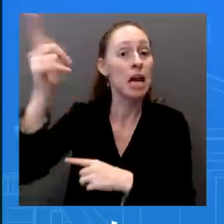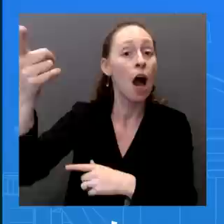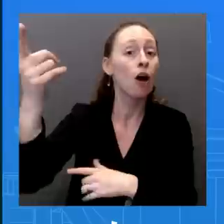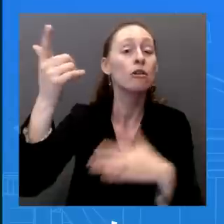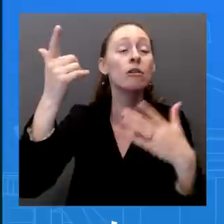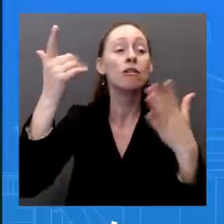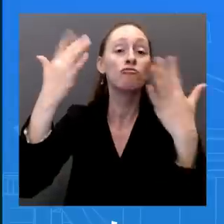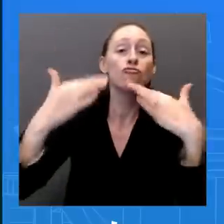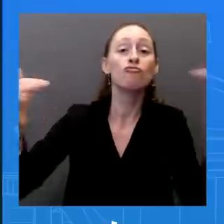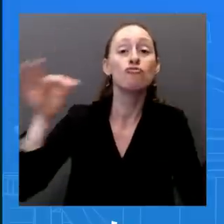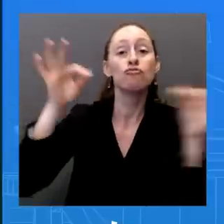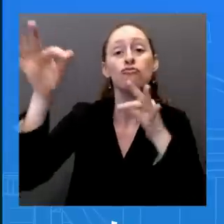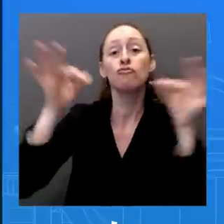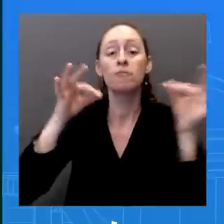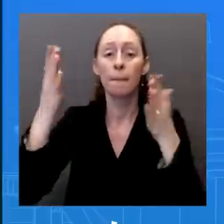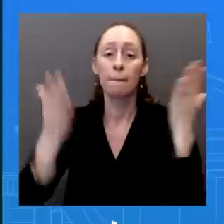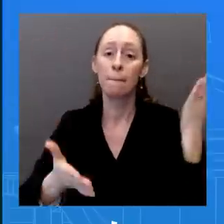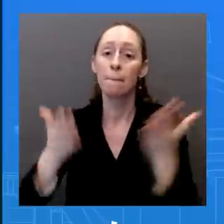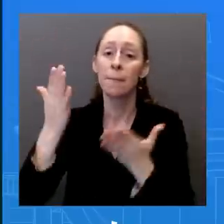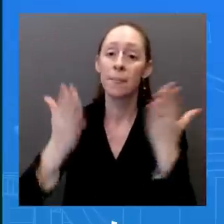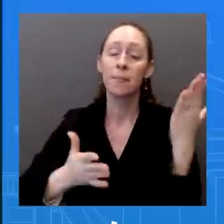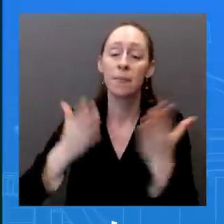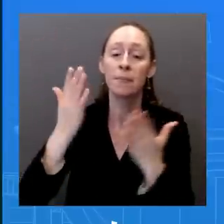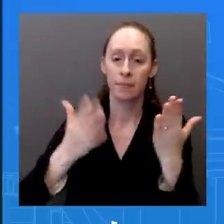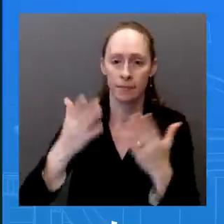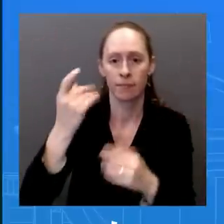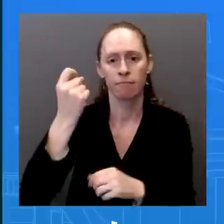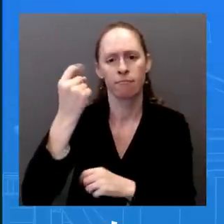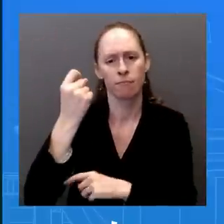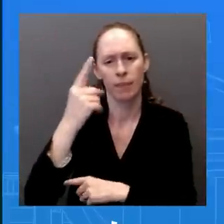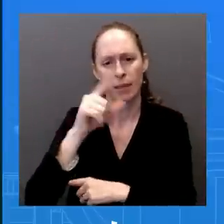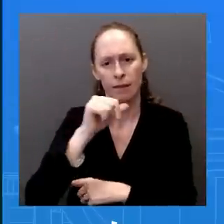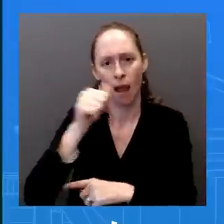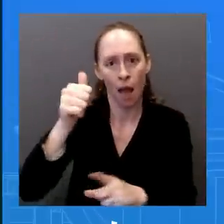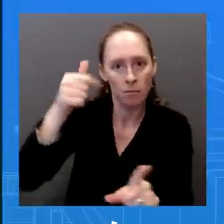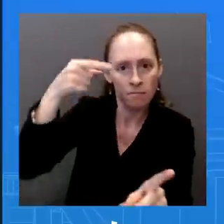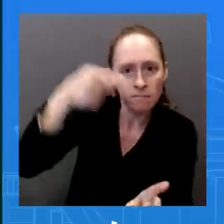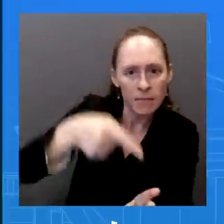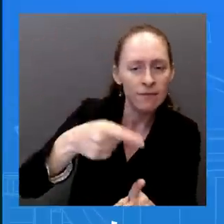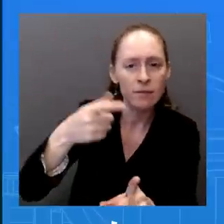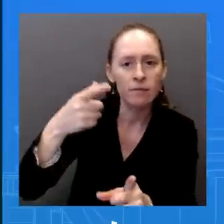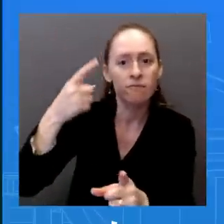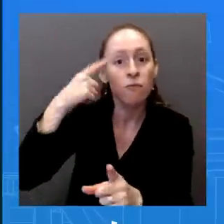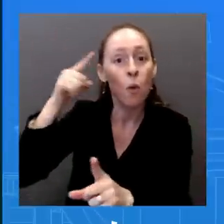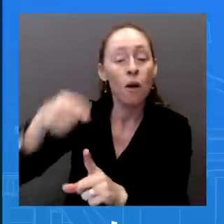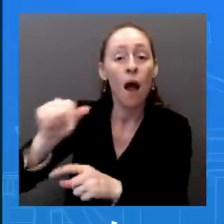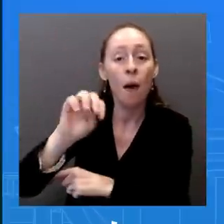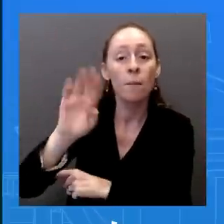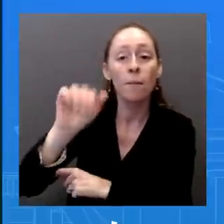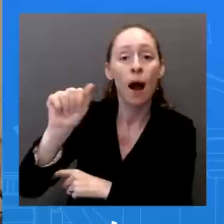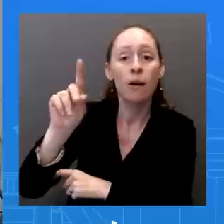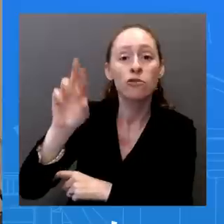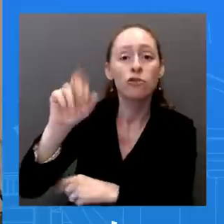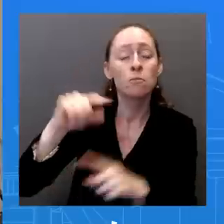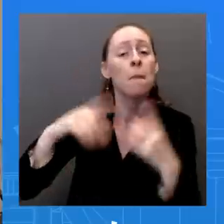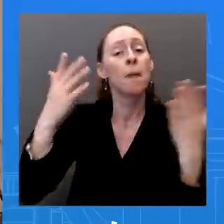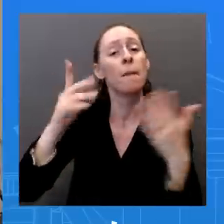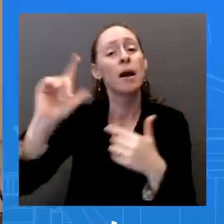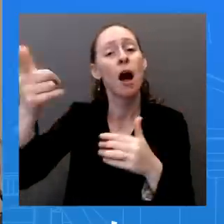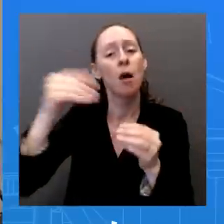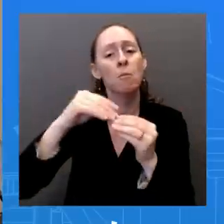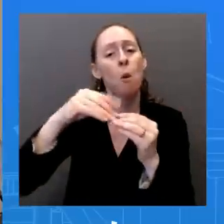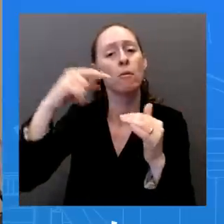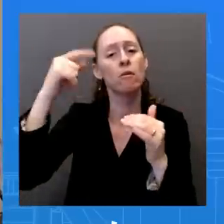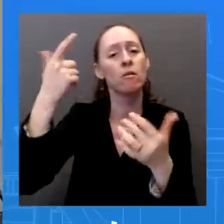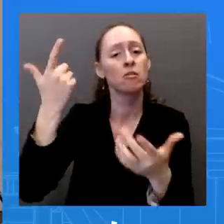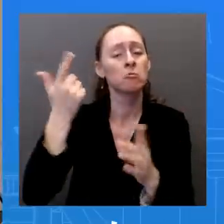Ambassador Thomas-Greenfield has laid down, though, of course, completely consistent with them, and we will reinforce those principles in all of our diplomatic engagements. Can we have the